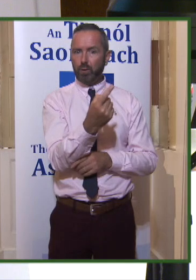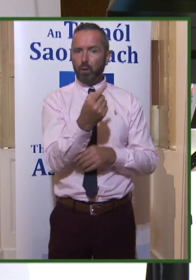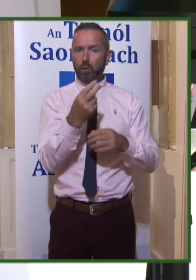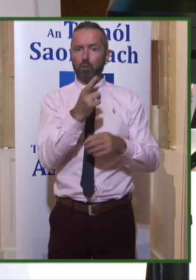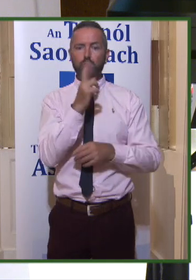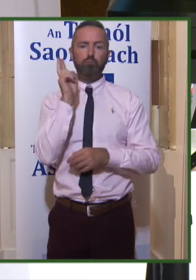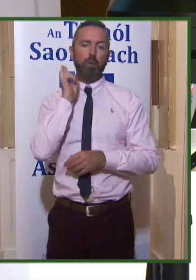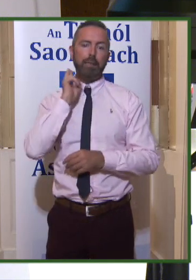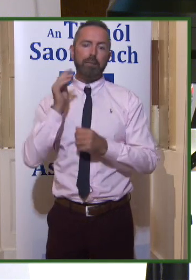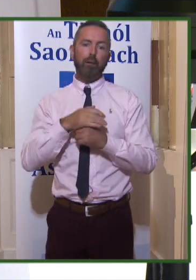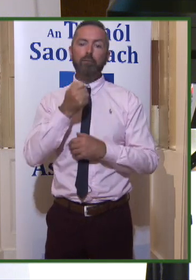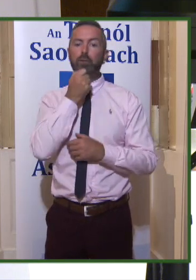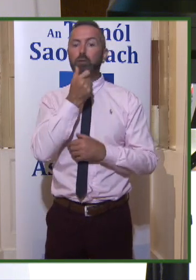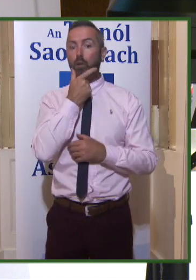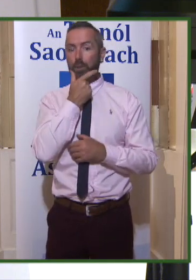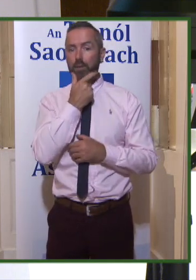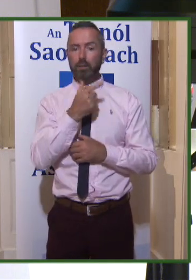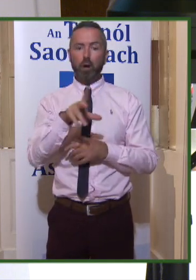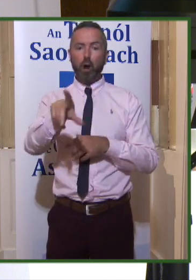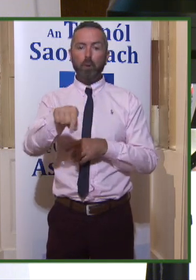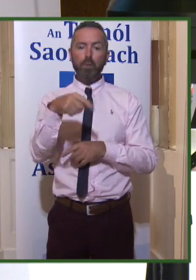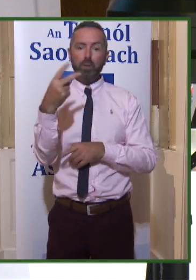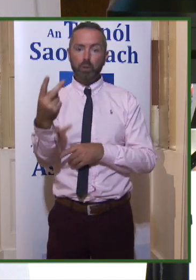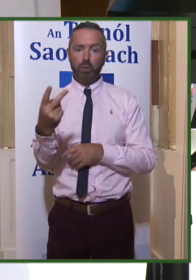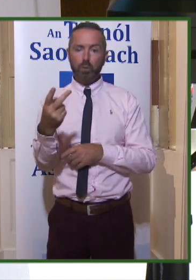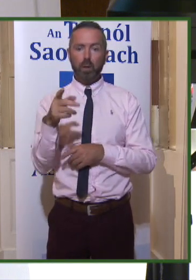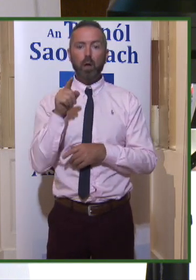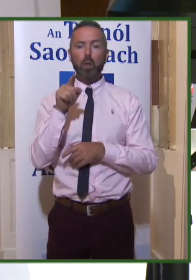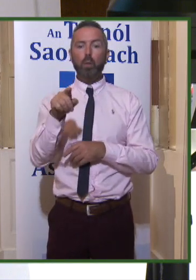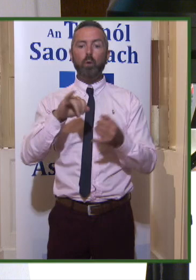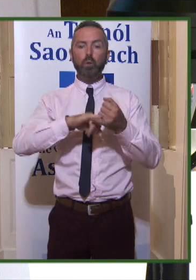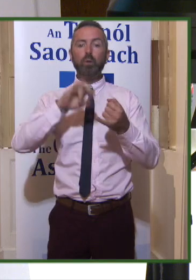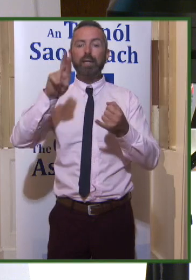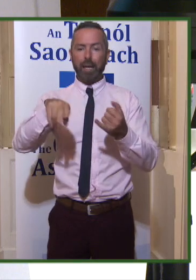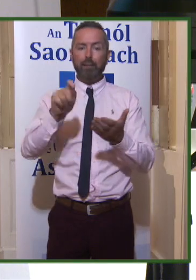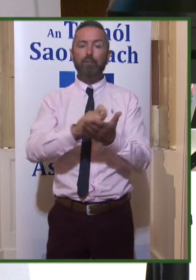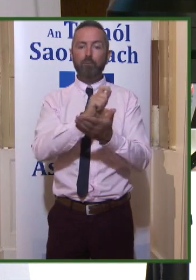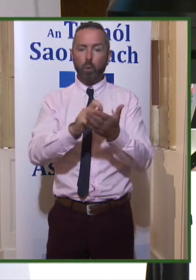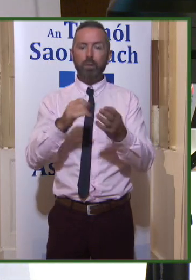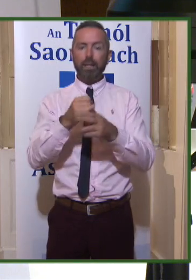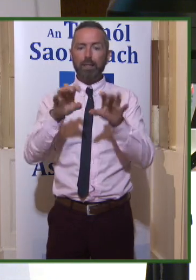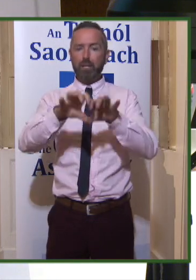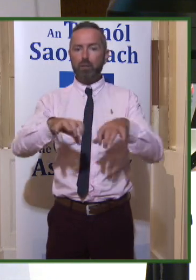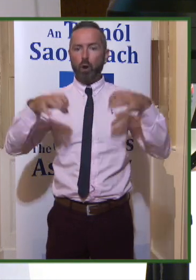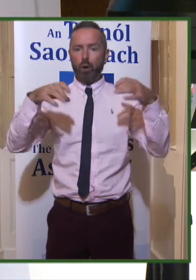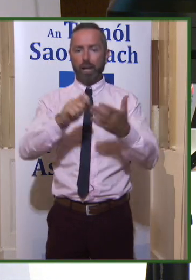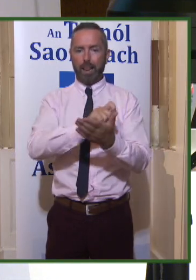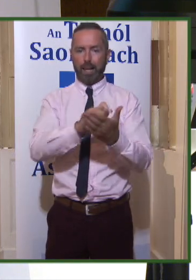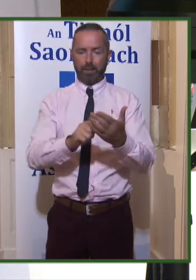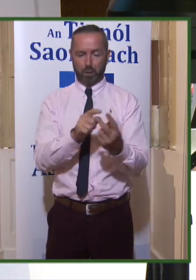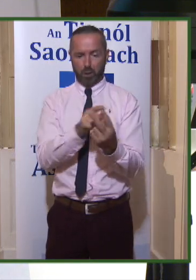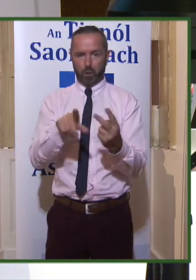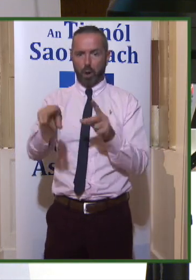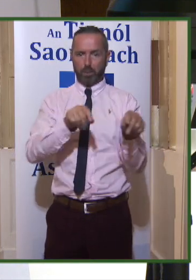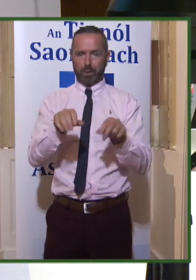residents of Dublin. Option 2, those entitled to vote in Dáil elections. Those are the two options. So